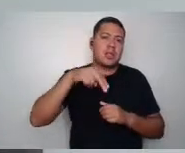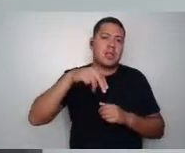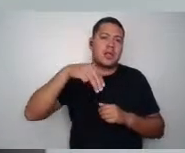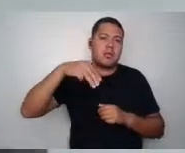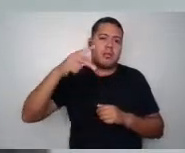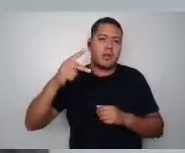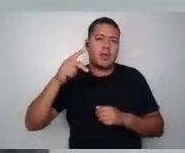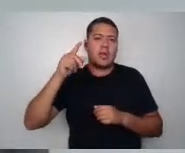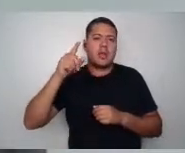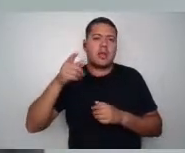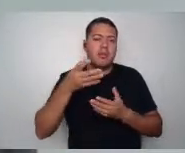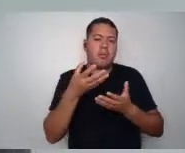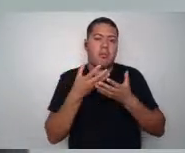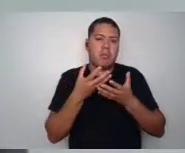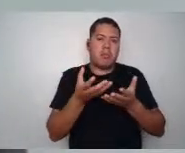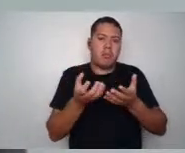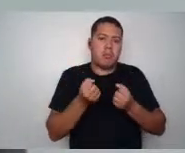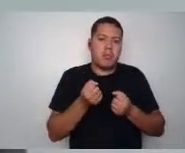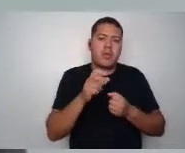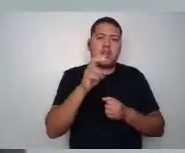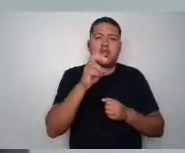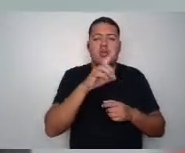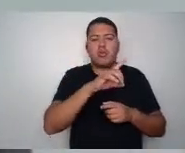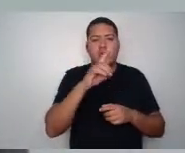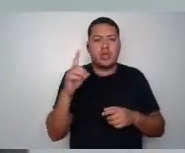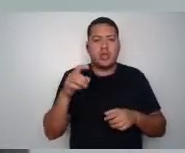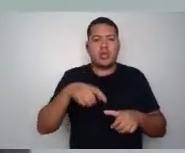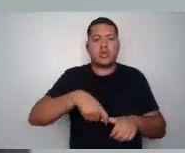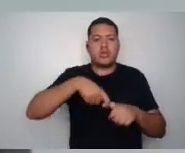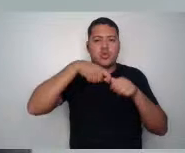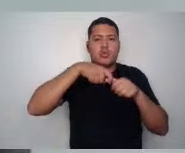against him, and this senator got 5 days of suspension.